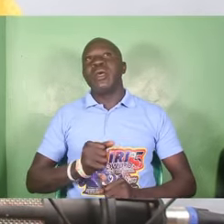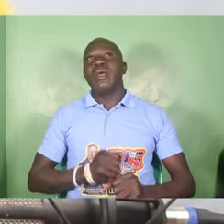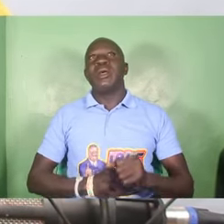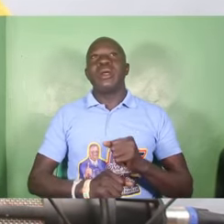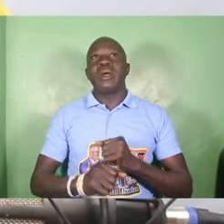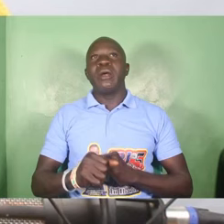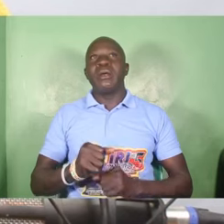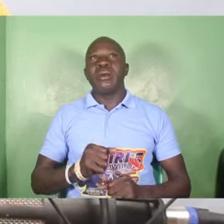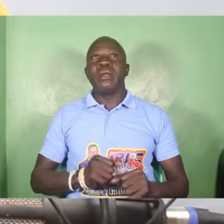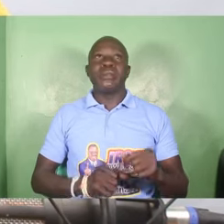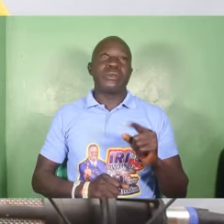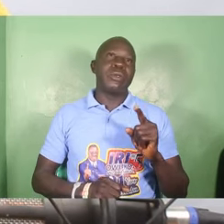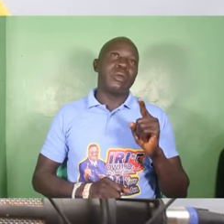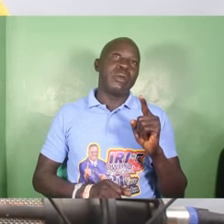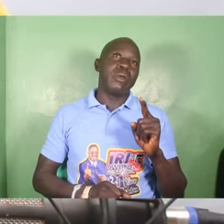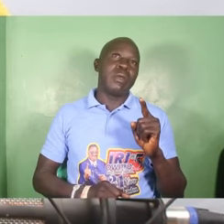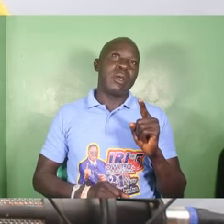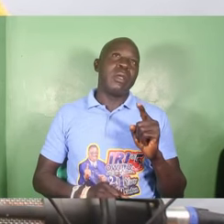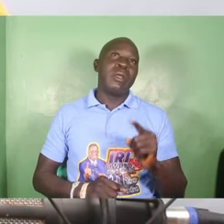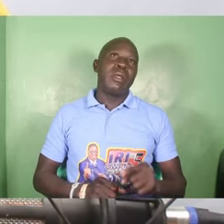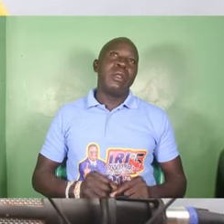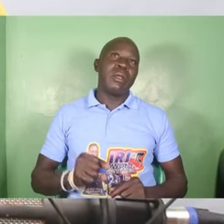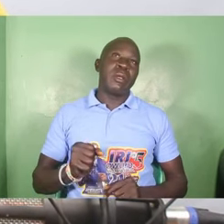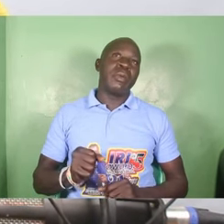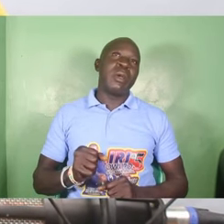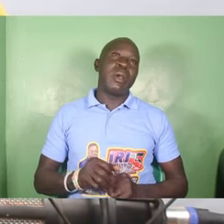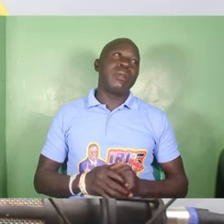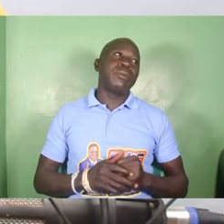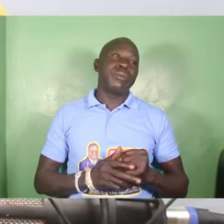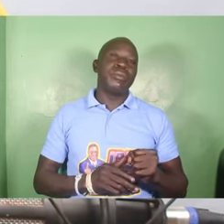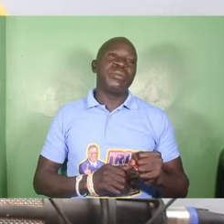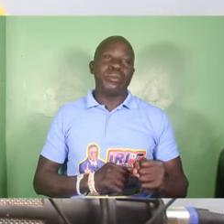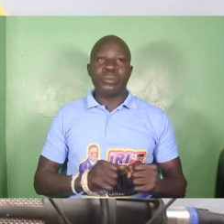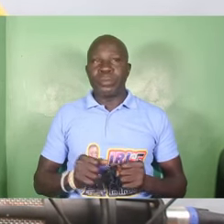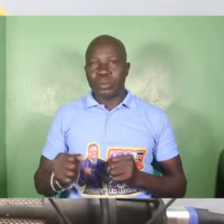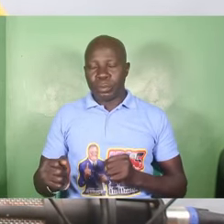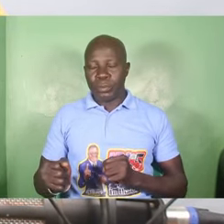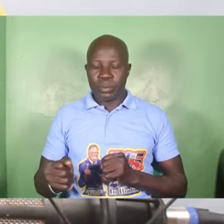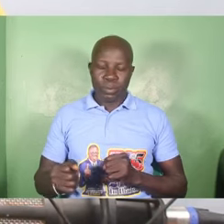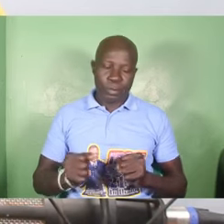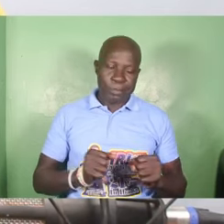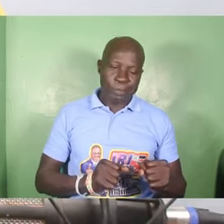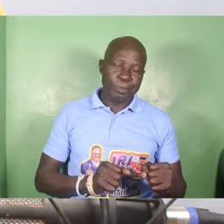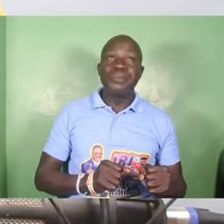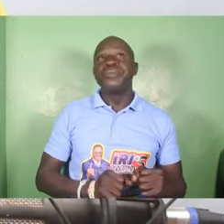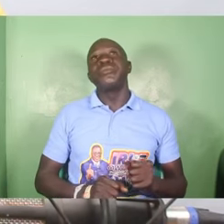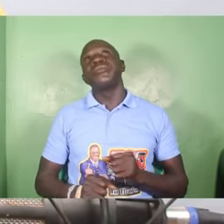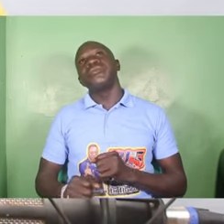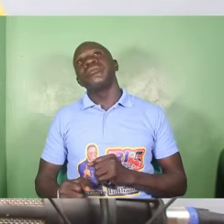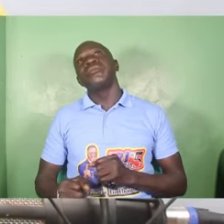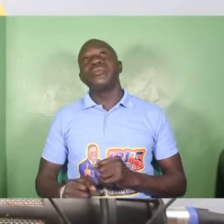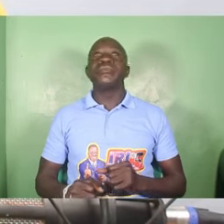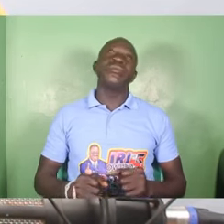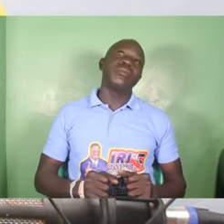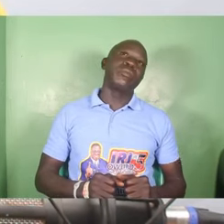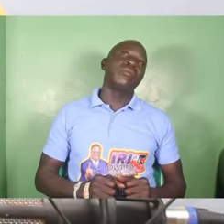agbe okan wa soke ni reti to ni buku